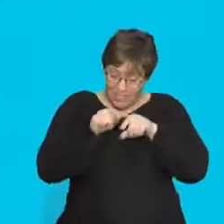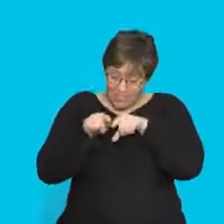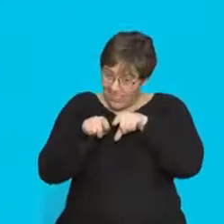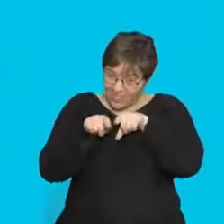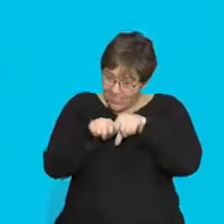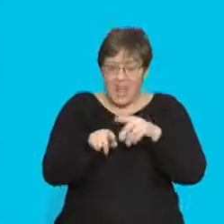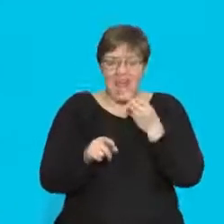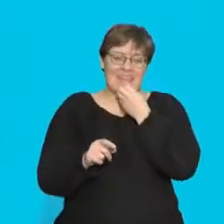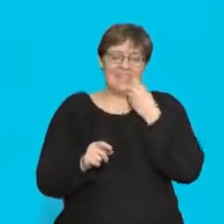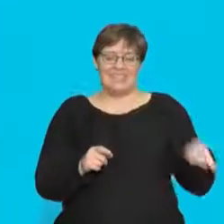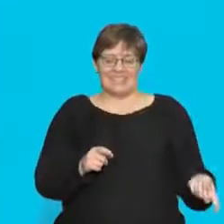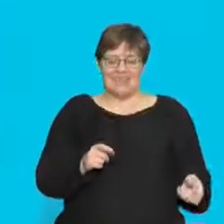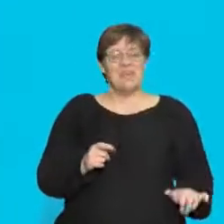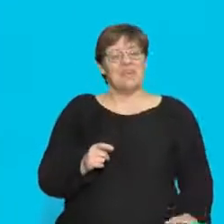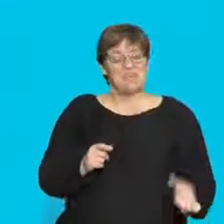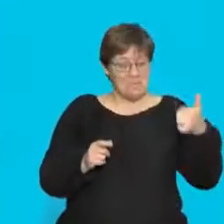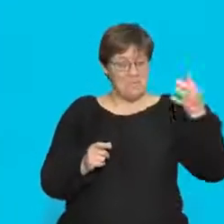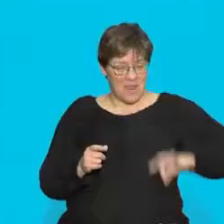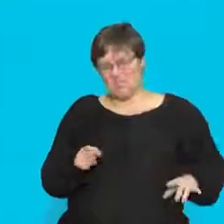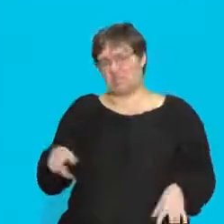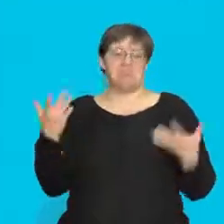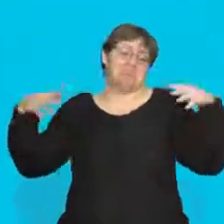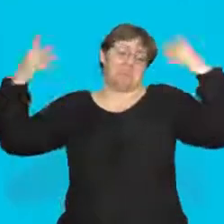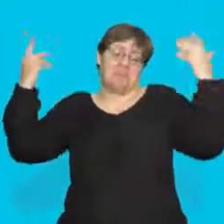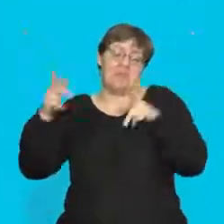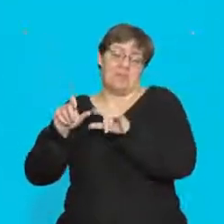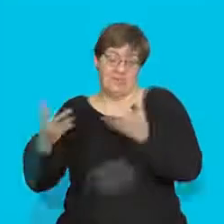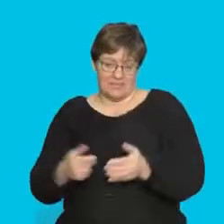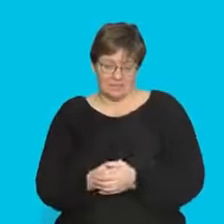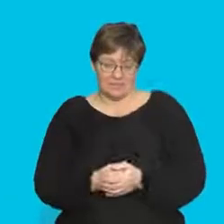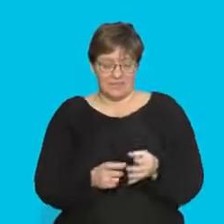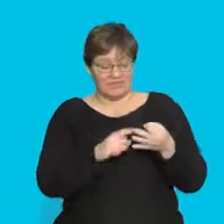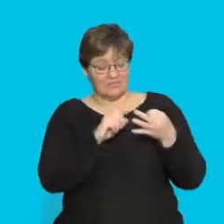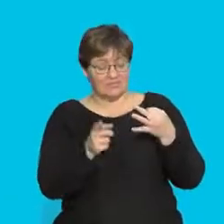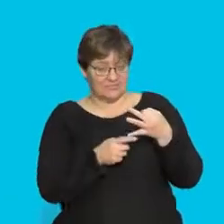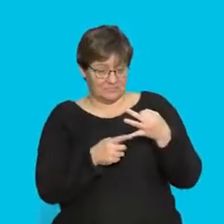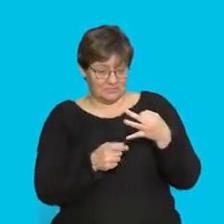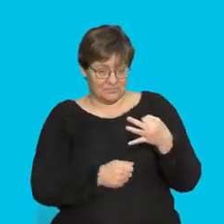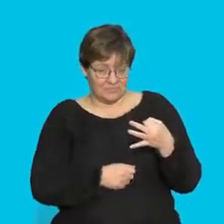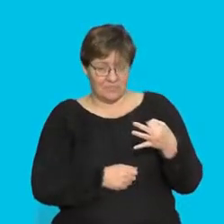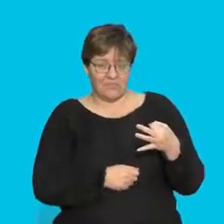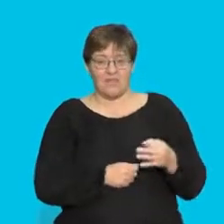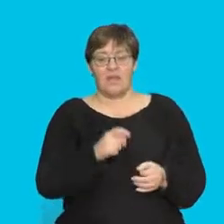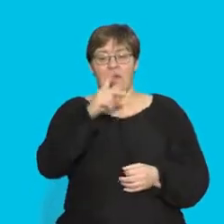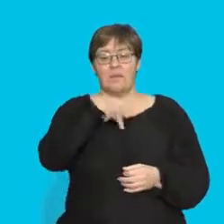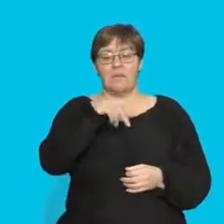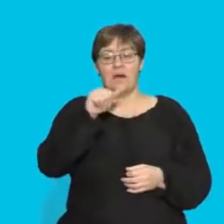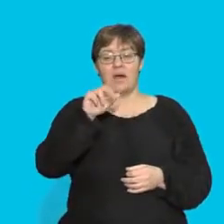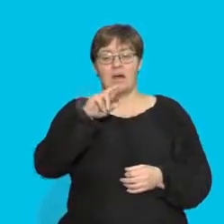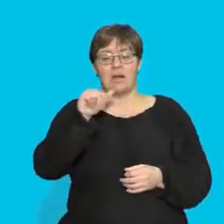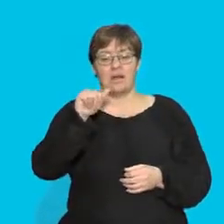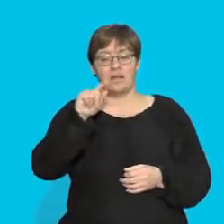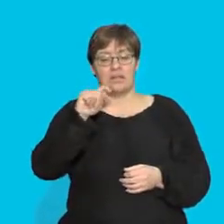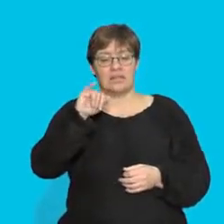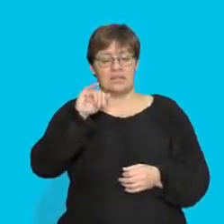in the water that the remora fish can in fact grab and eat. So we're looking at commensalism. This is